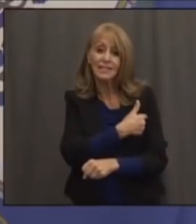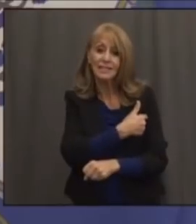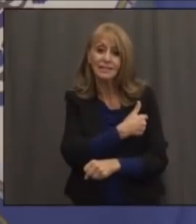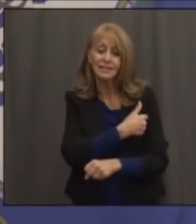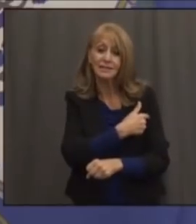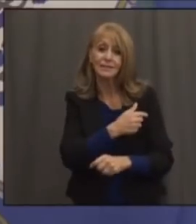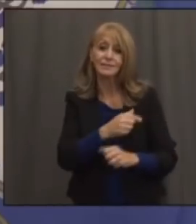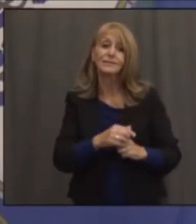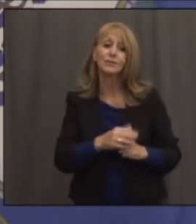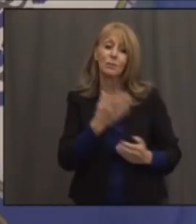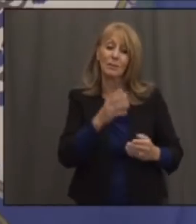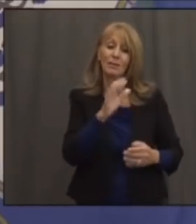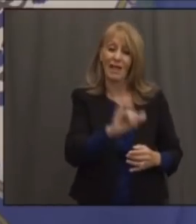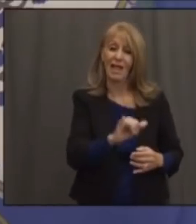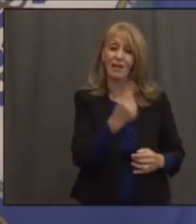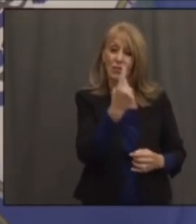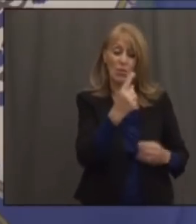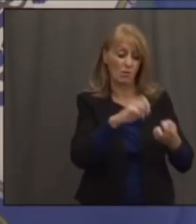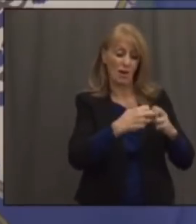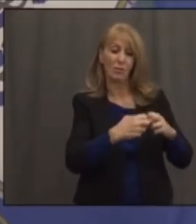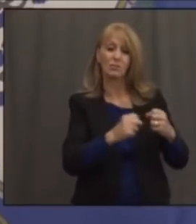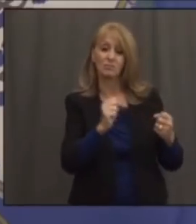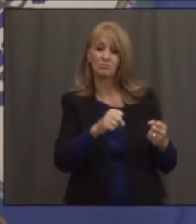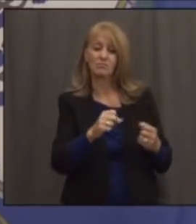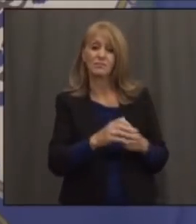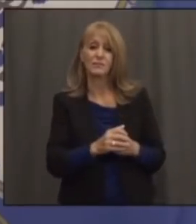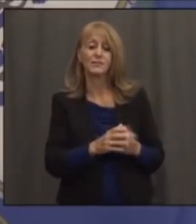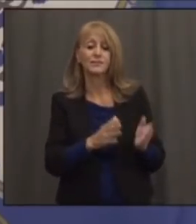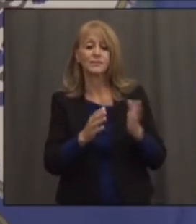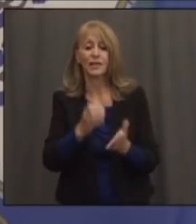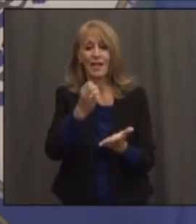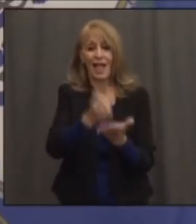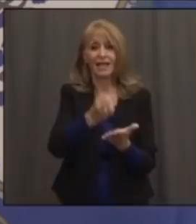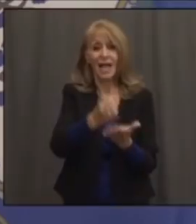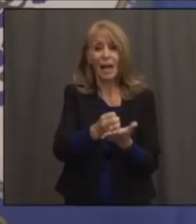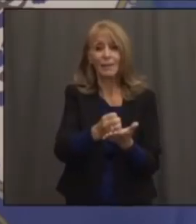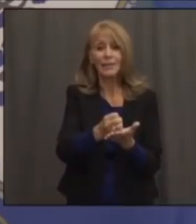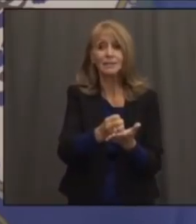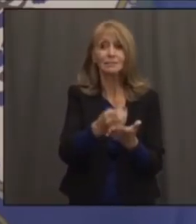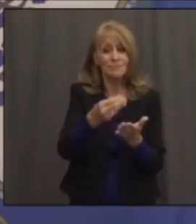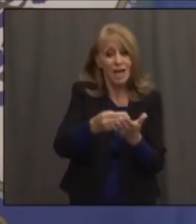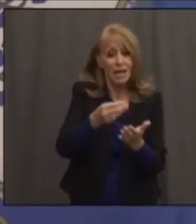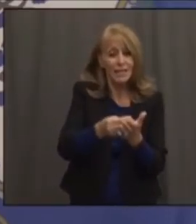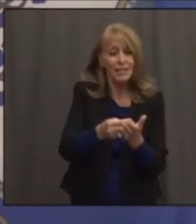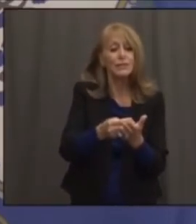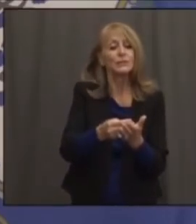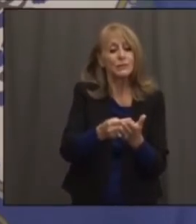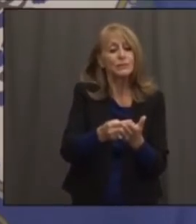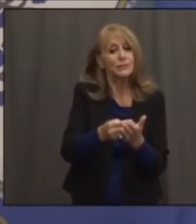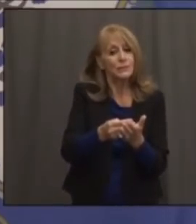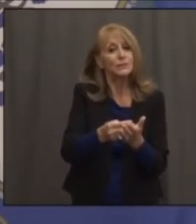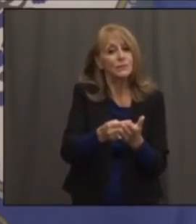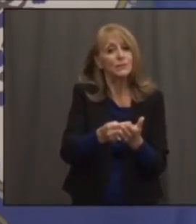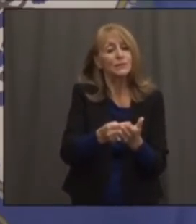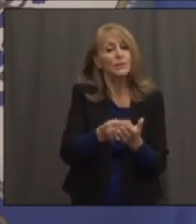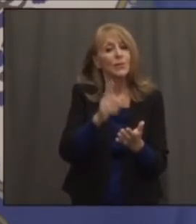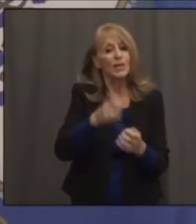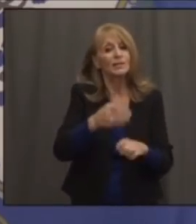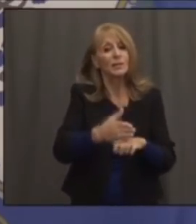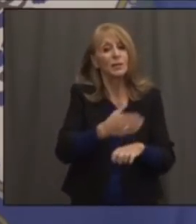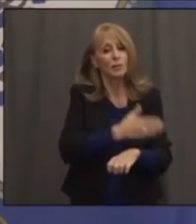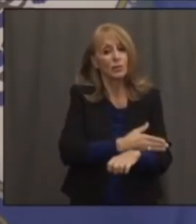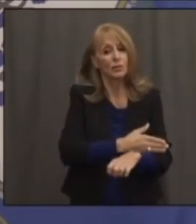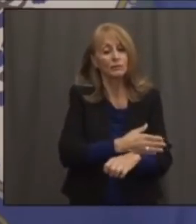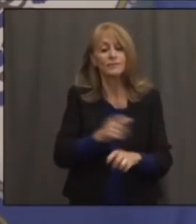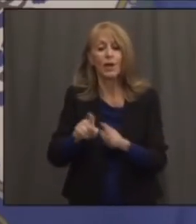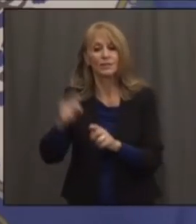as a lingering problem. I think economically, we still have some healing to do, and I think psychologically we have